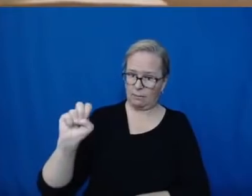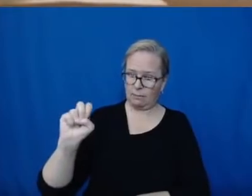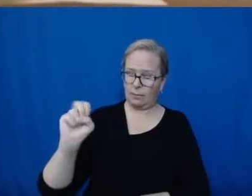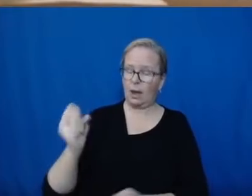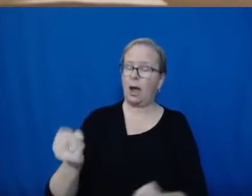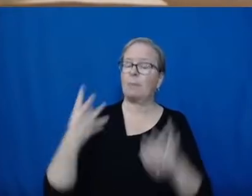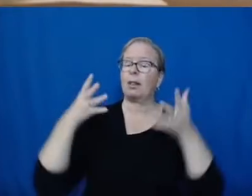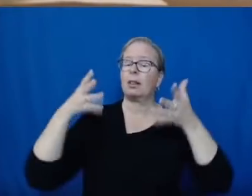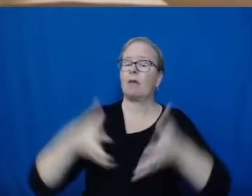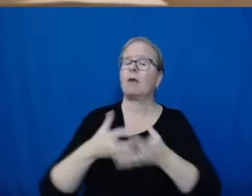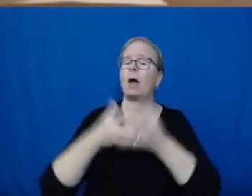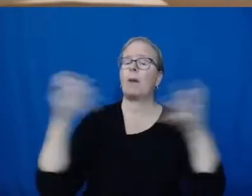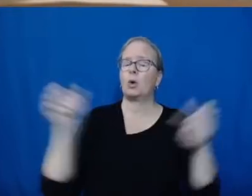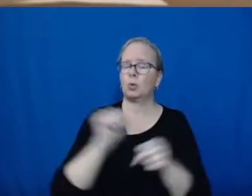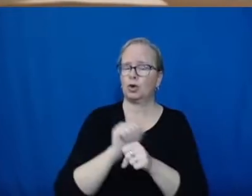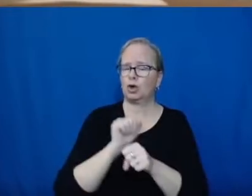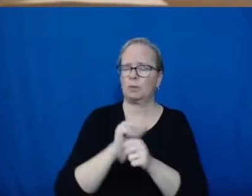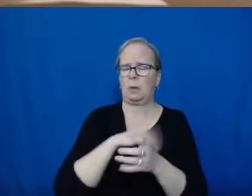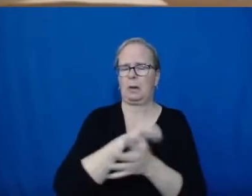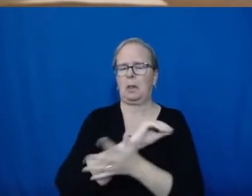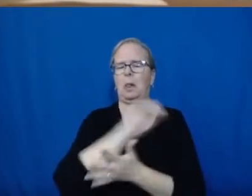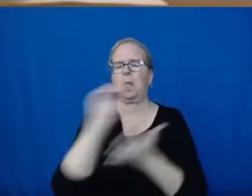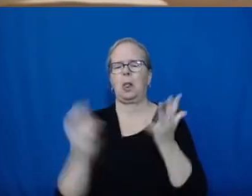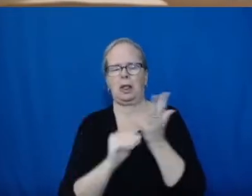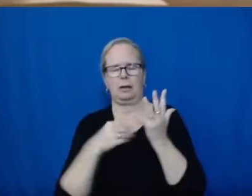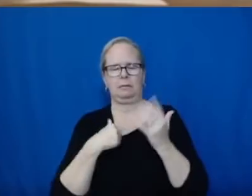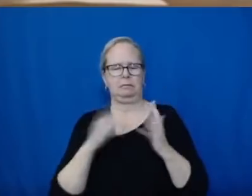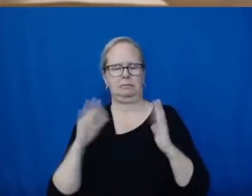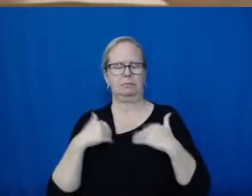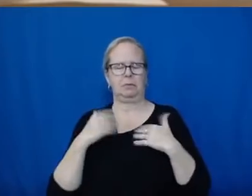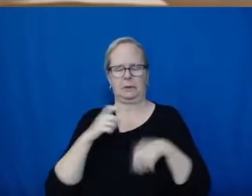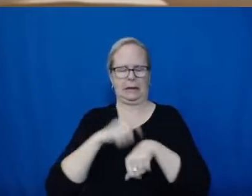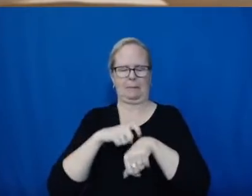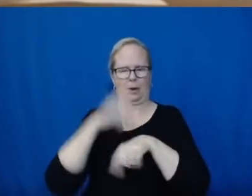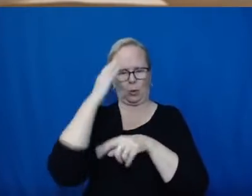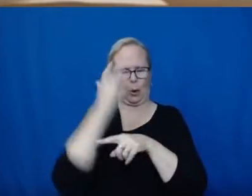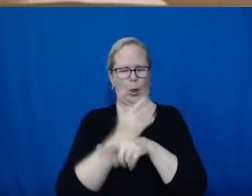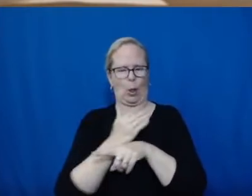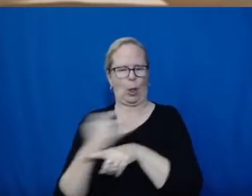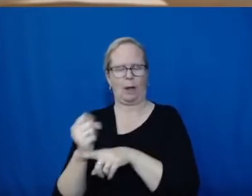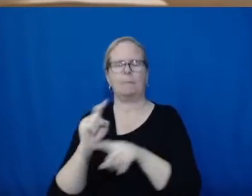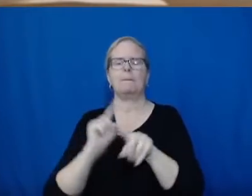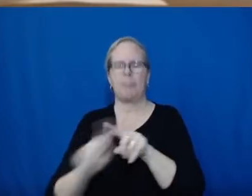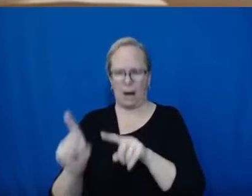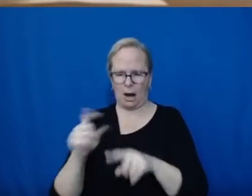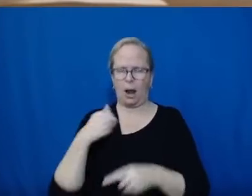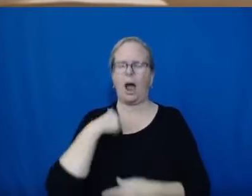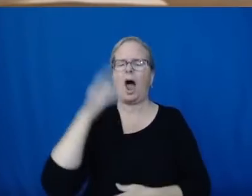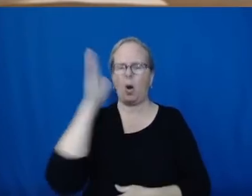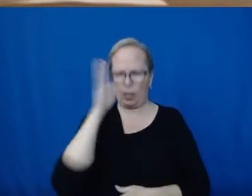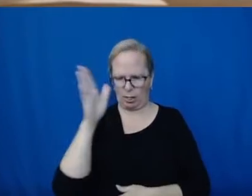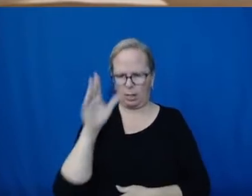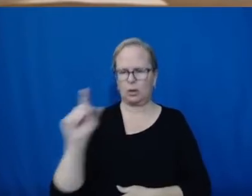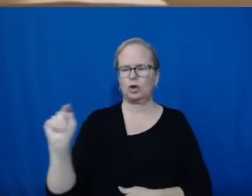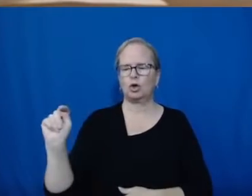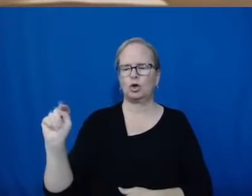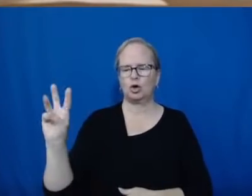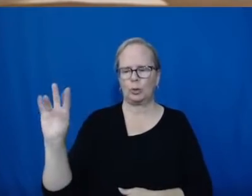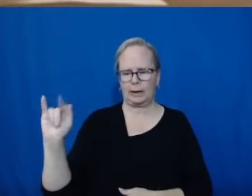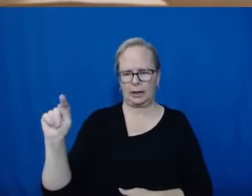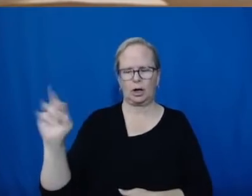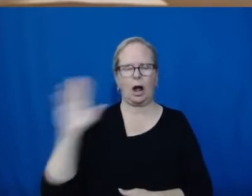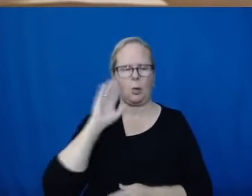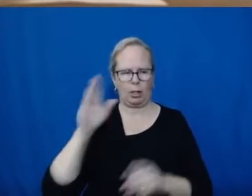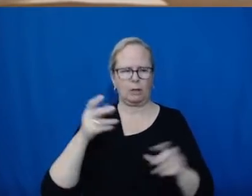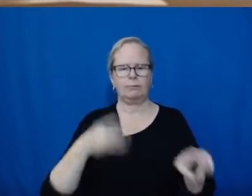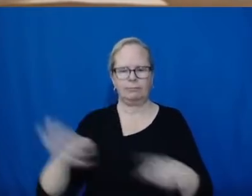I'm just going to skip to the end because I'm aware of time, but I will do screenshots of this letter and post it on my Twitter feed and make sure it gets on the